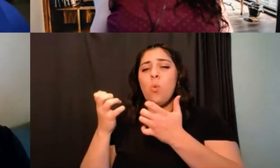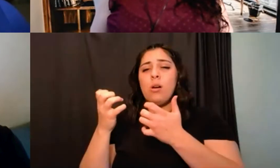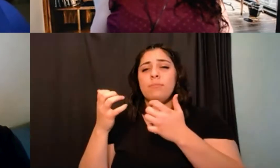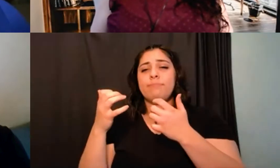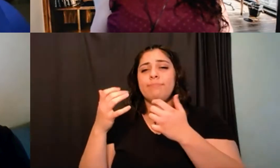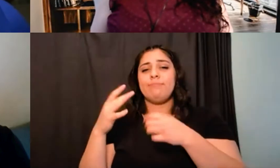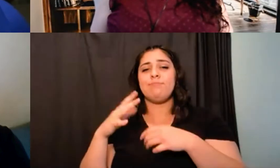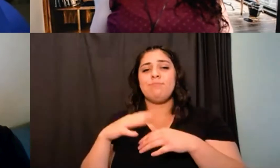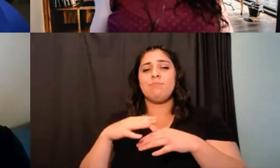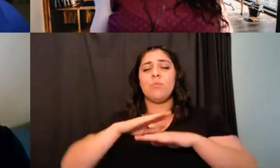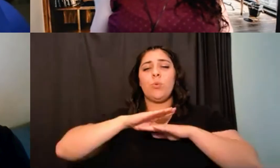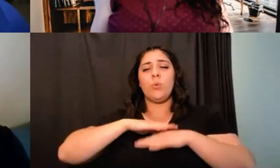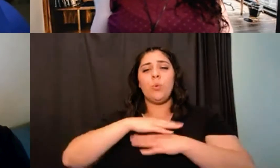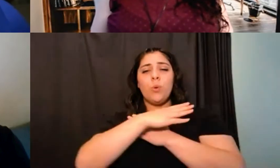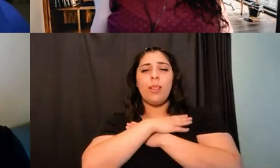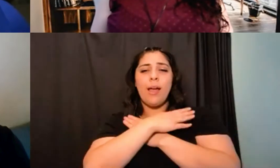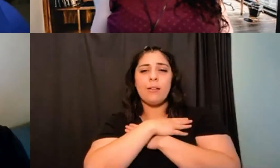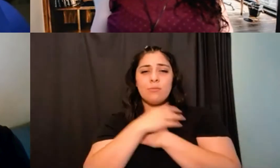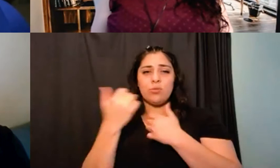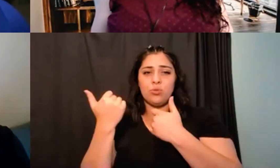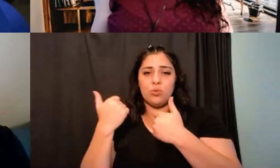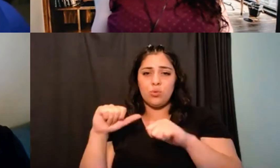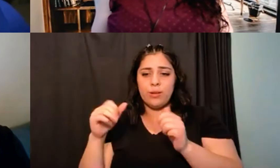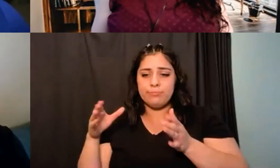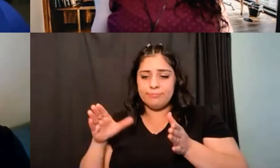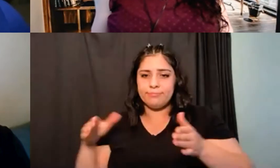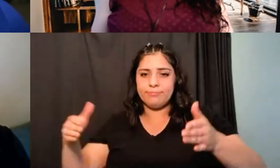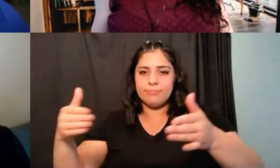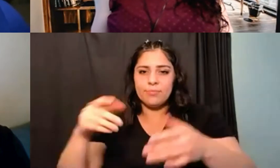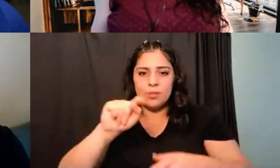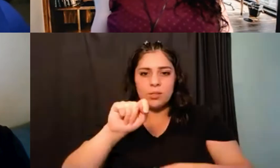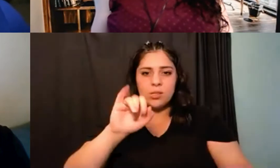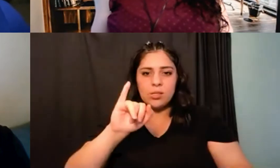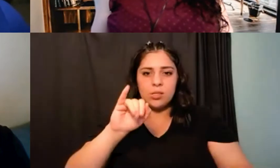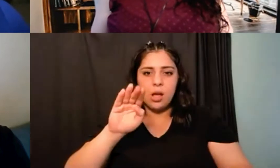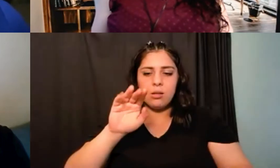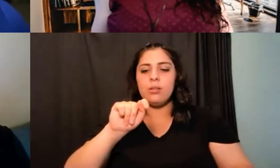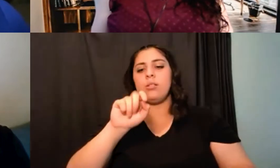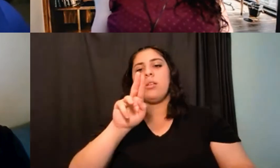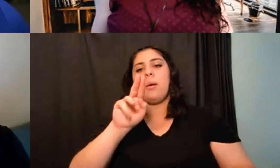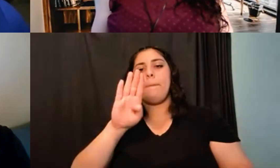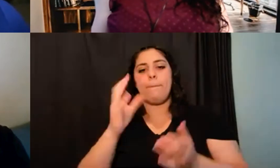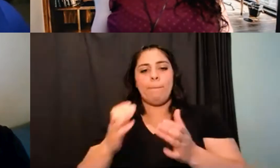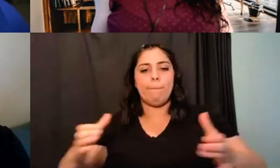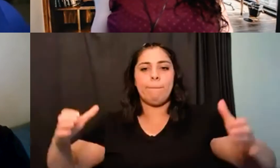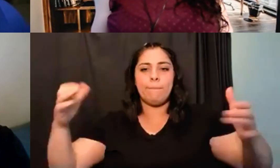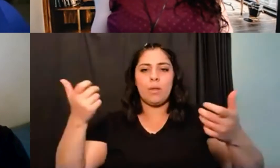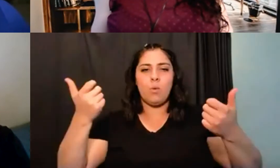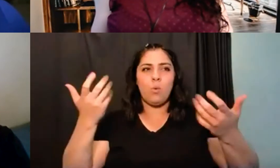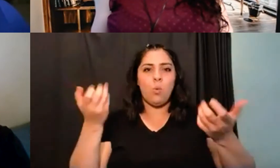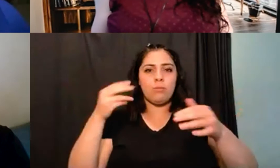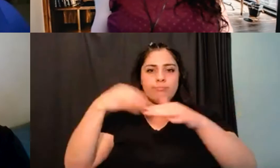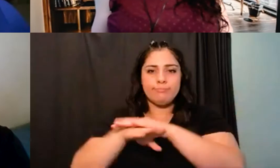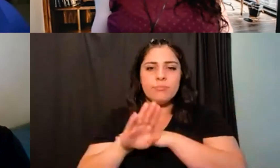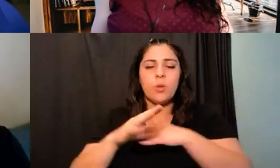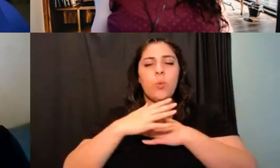make do. Gather water at my feet, up towards my ankles, the round of my